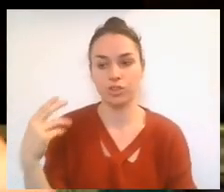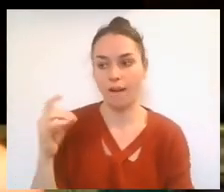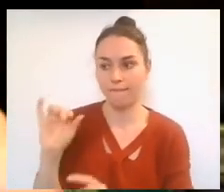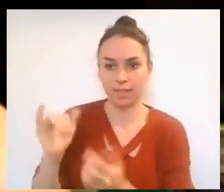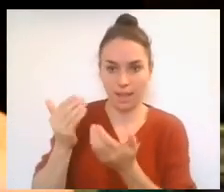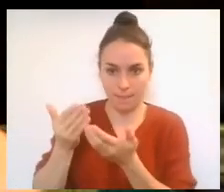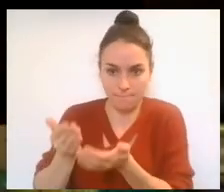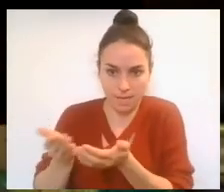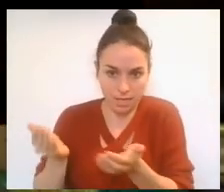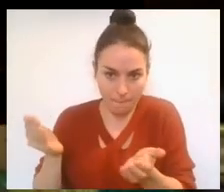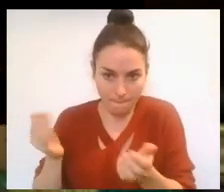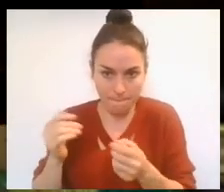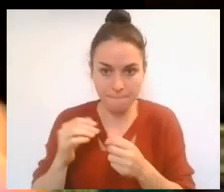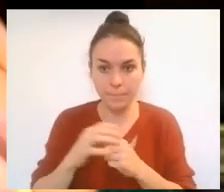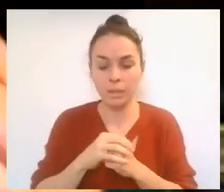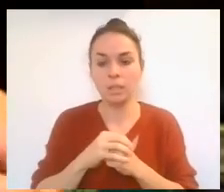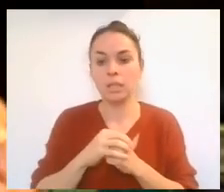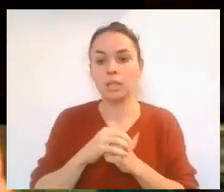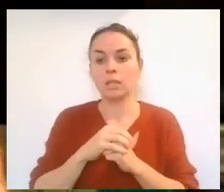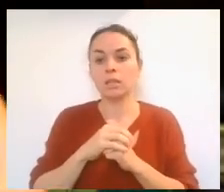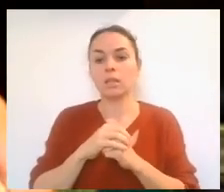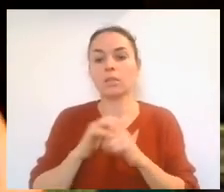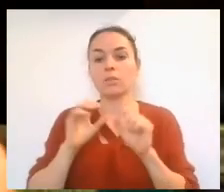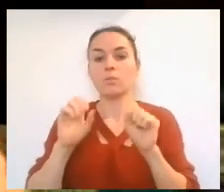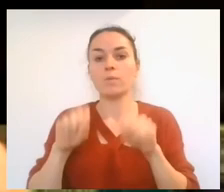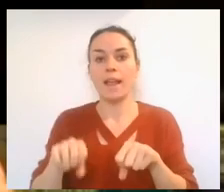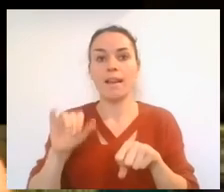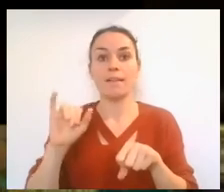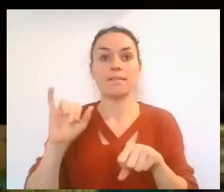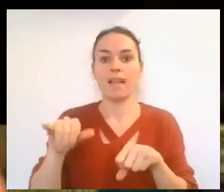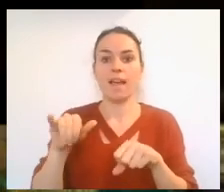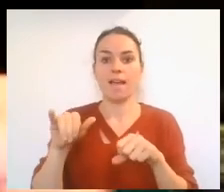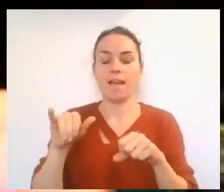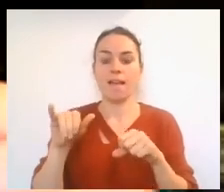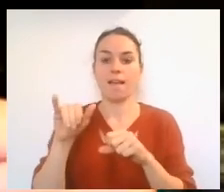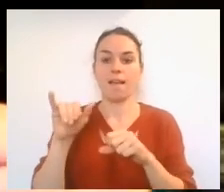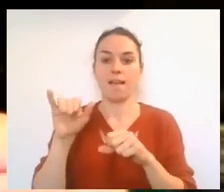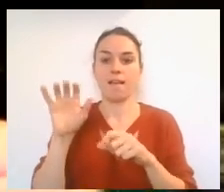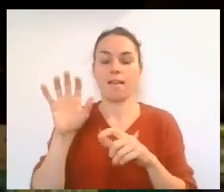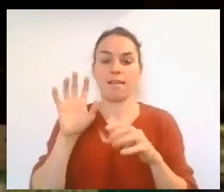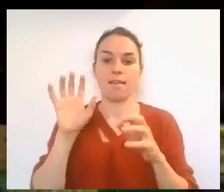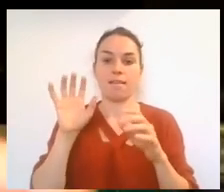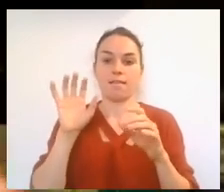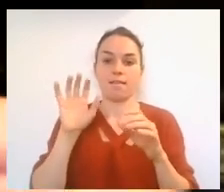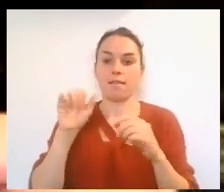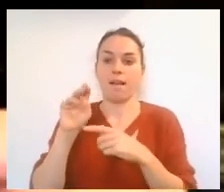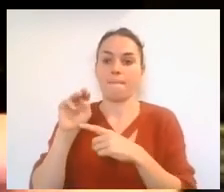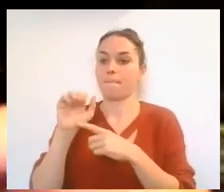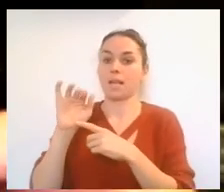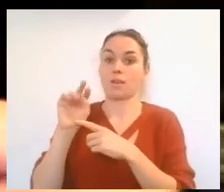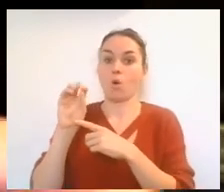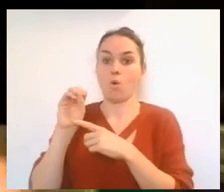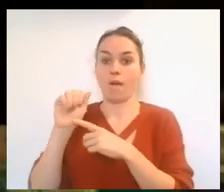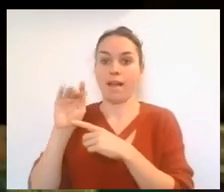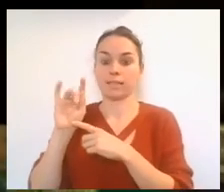can take a chaotic amino acid and find that it becomes